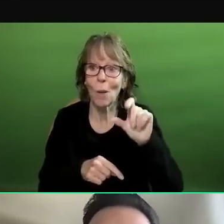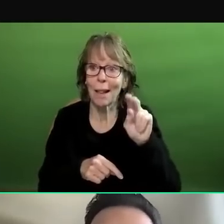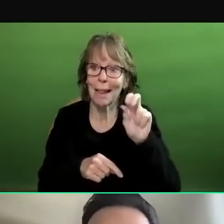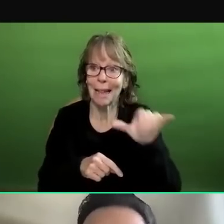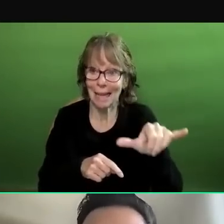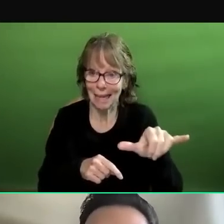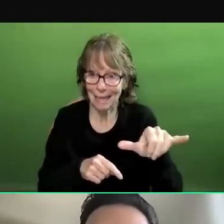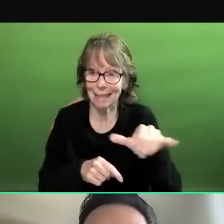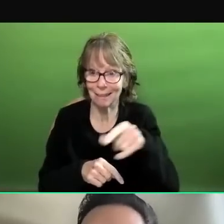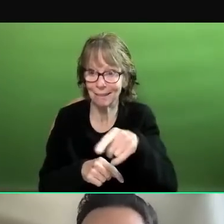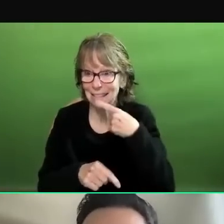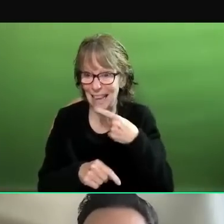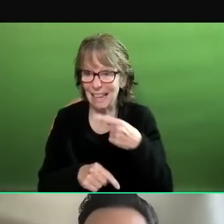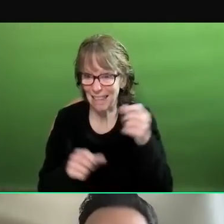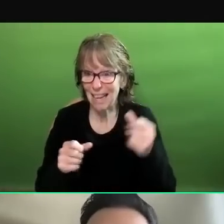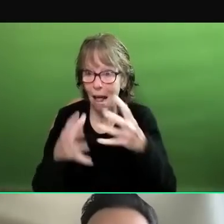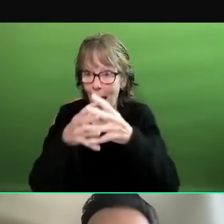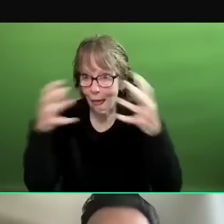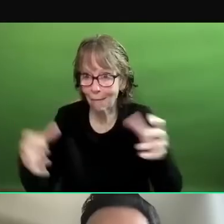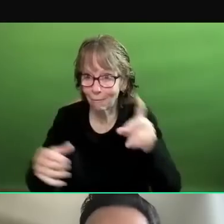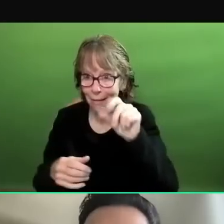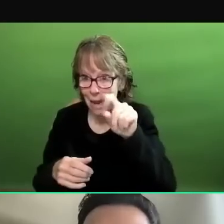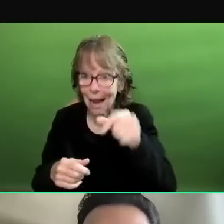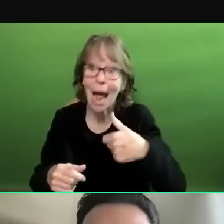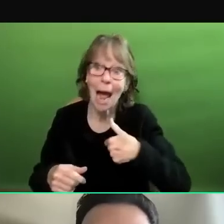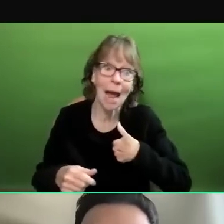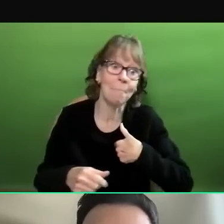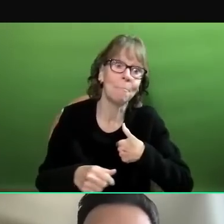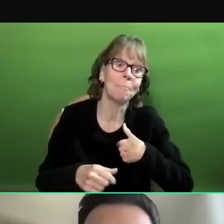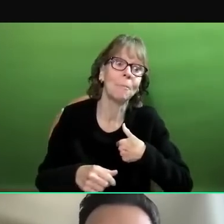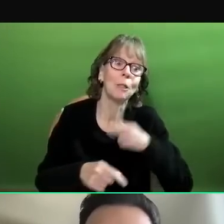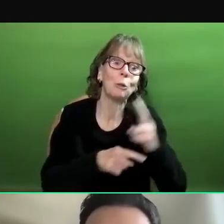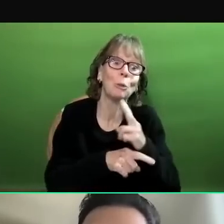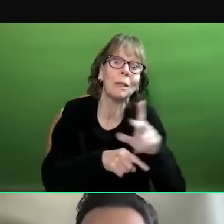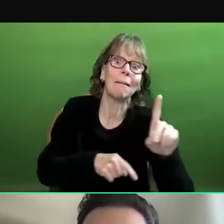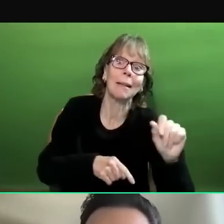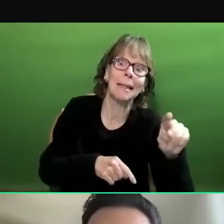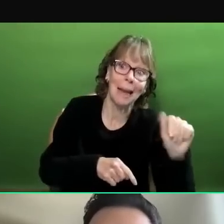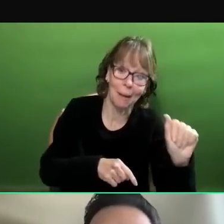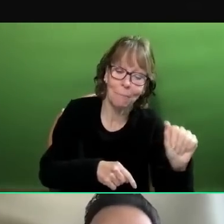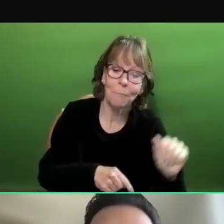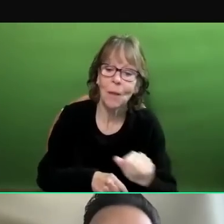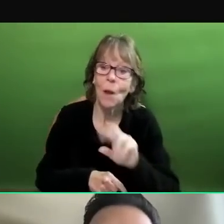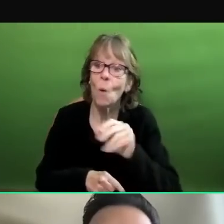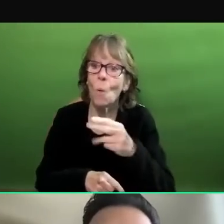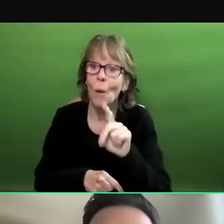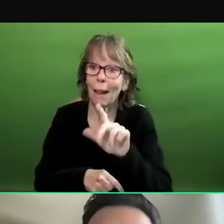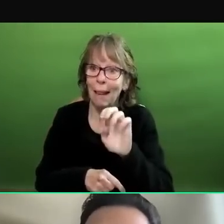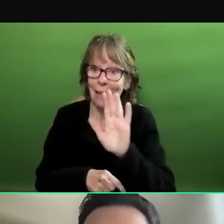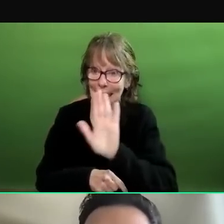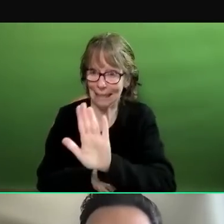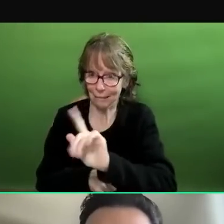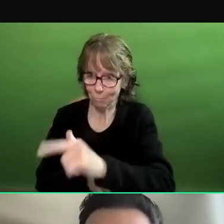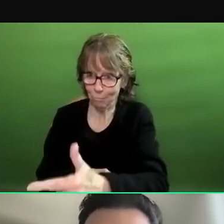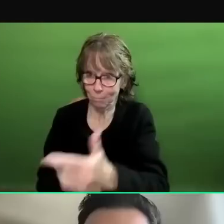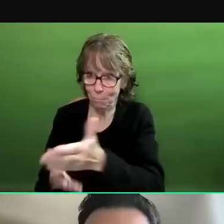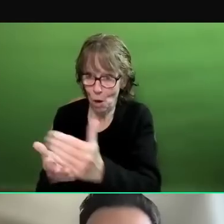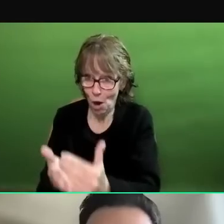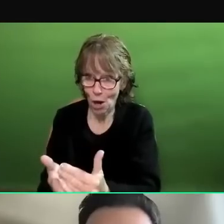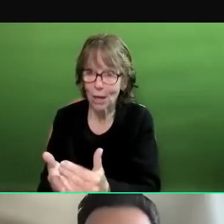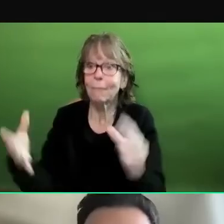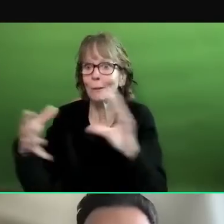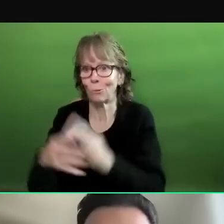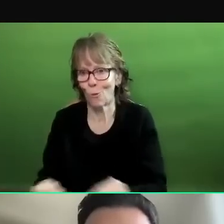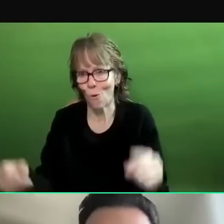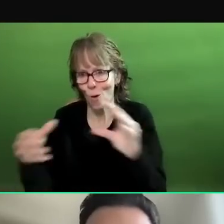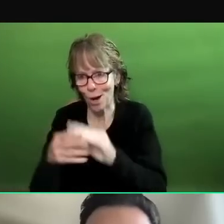of building our story of using that data. And I'm really excited for Dr. Whitley's part about the storytelling because I think it echoes a lot of the earlier sentiments